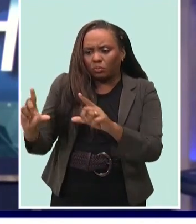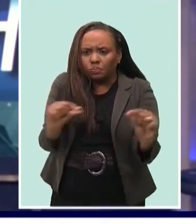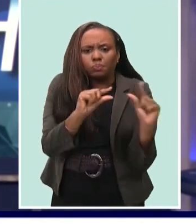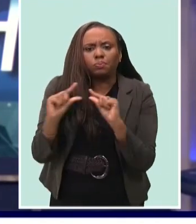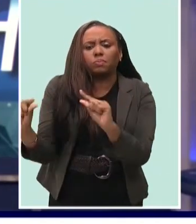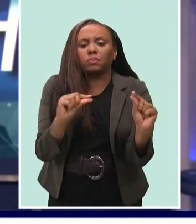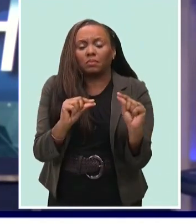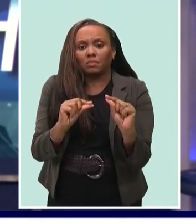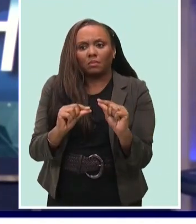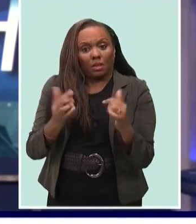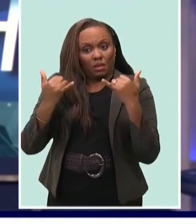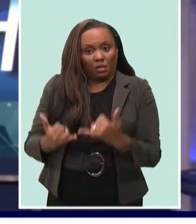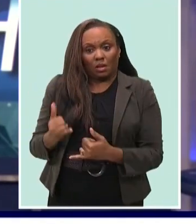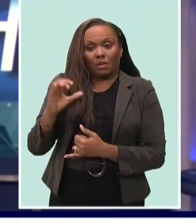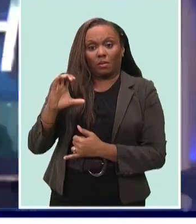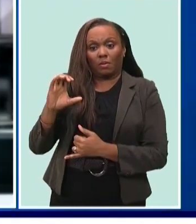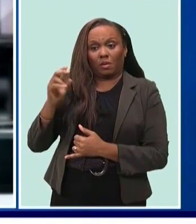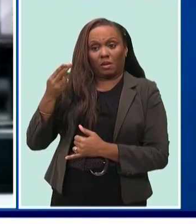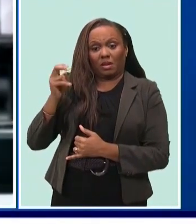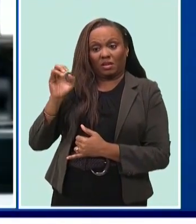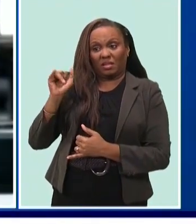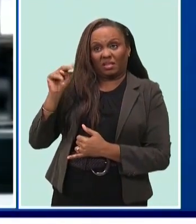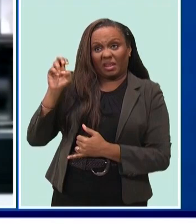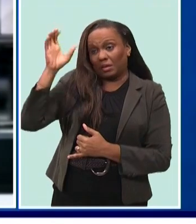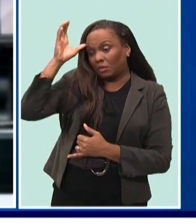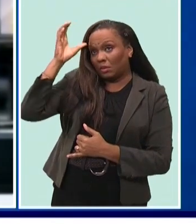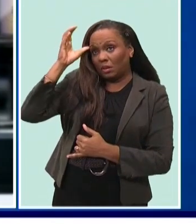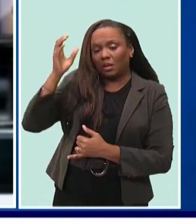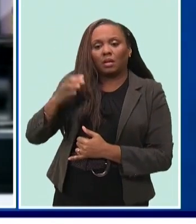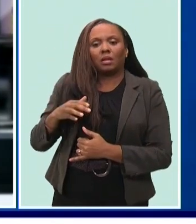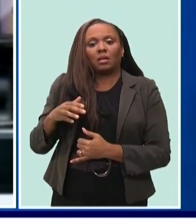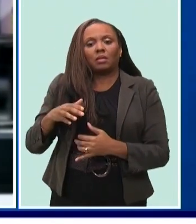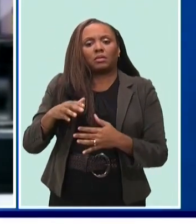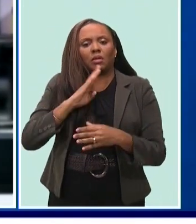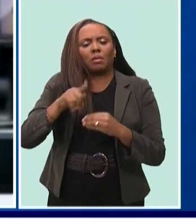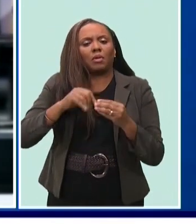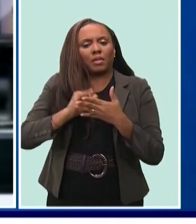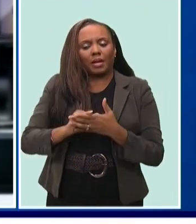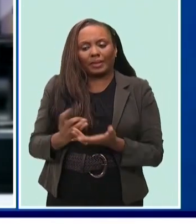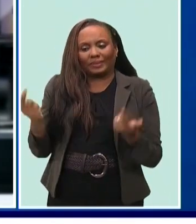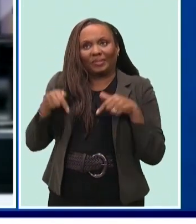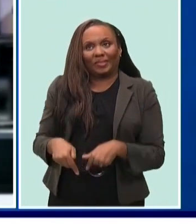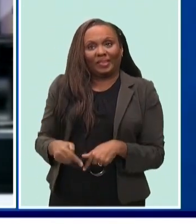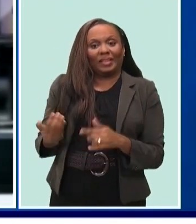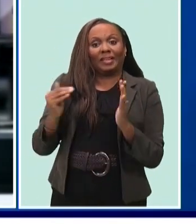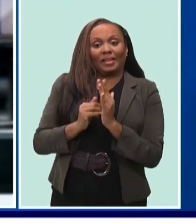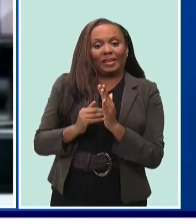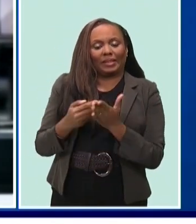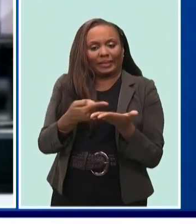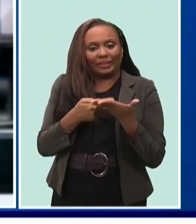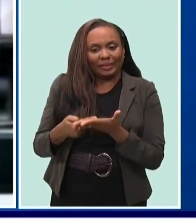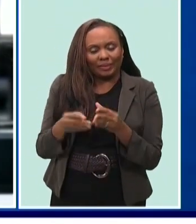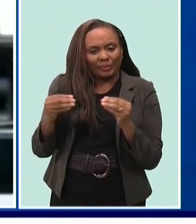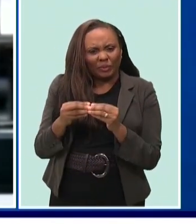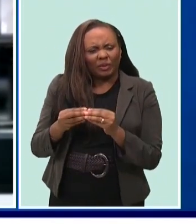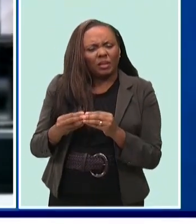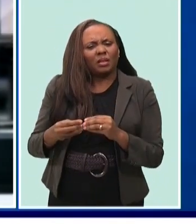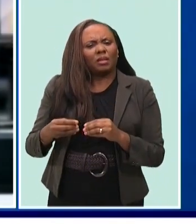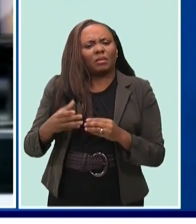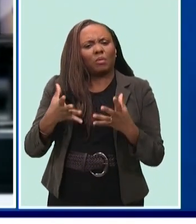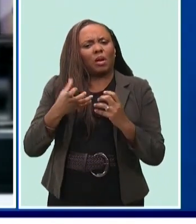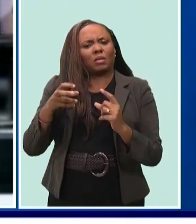Our Shane Jones carried an extensive story on the incident that happened on Sunday, and he's back again tonight. Now, this time he's looking at the